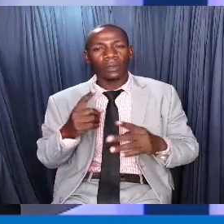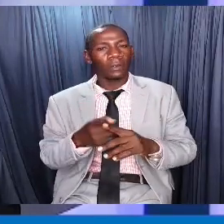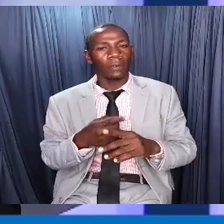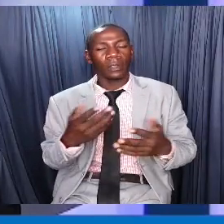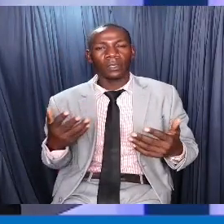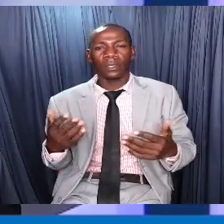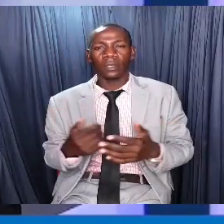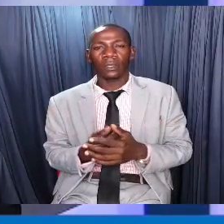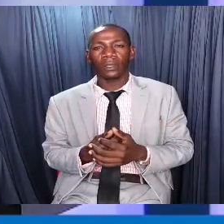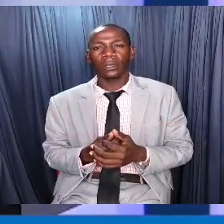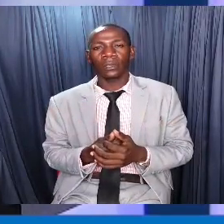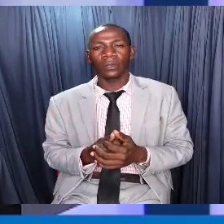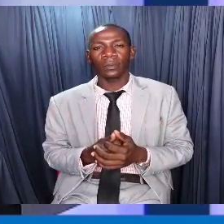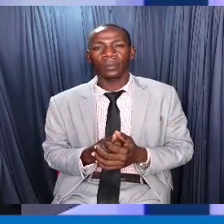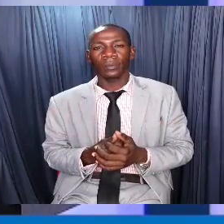Nothing else.